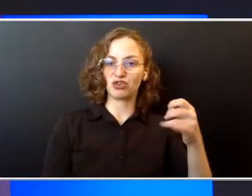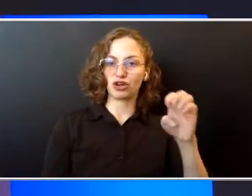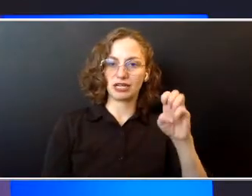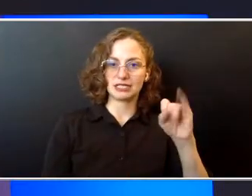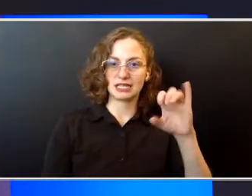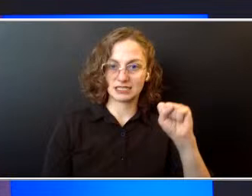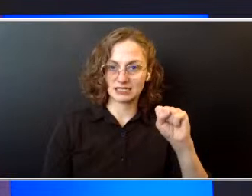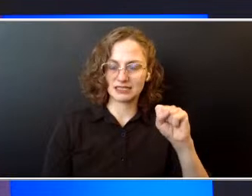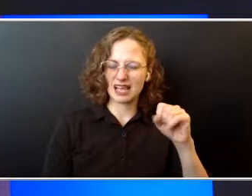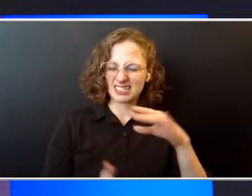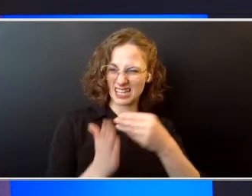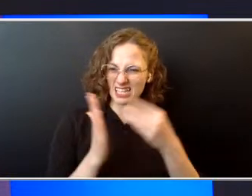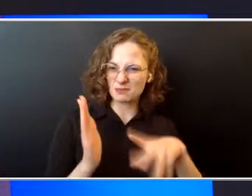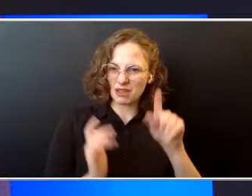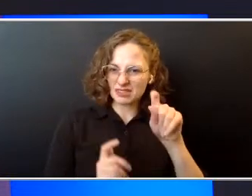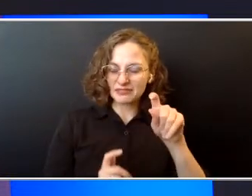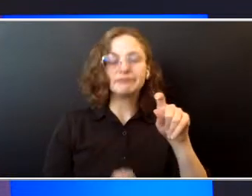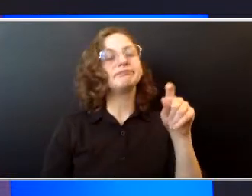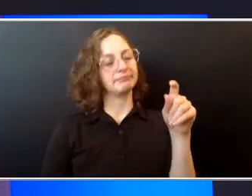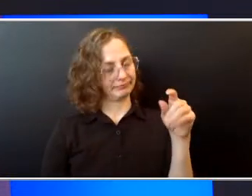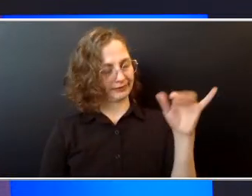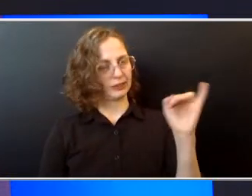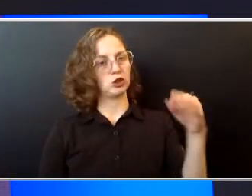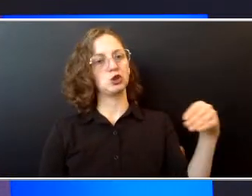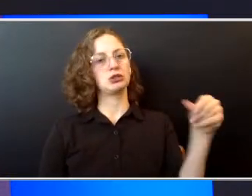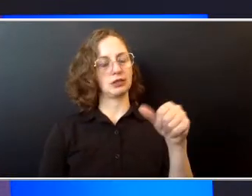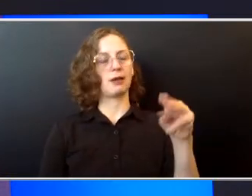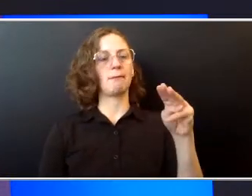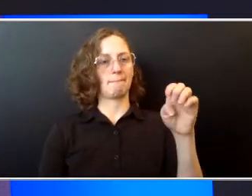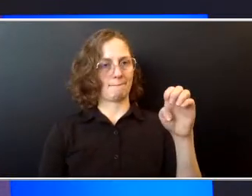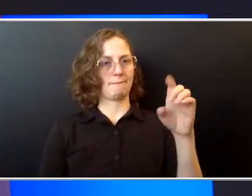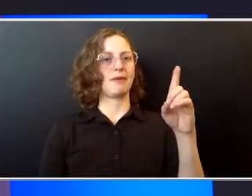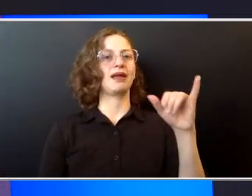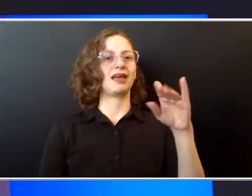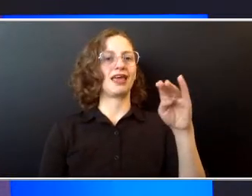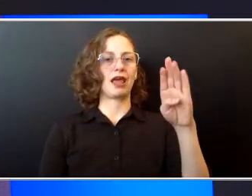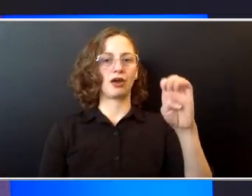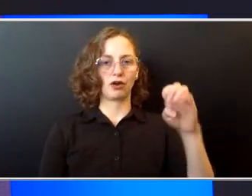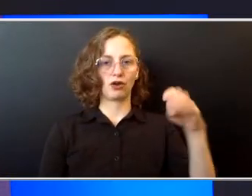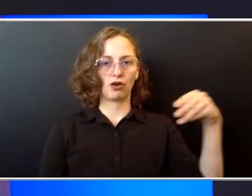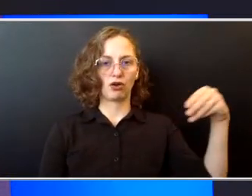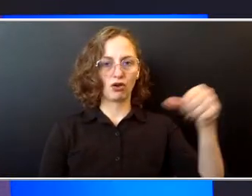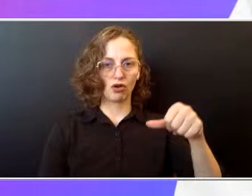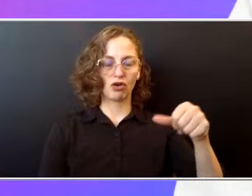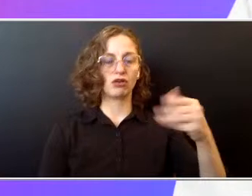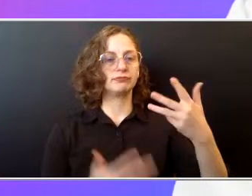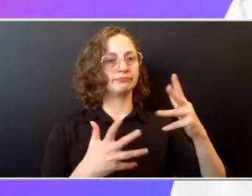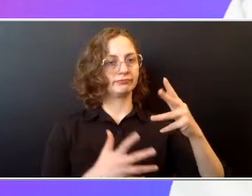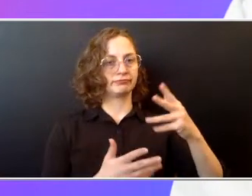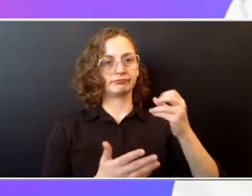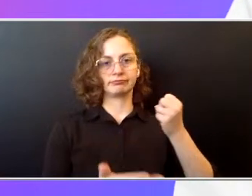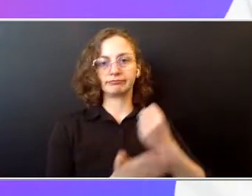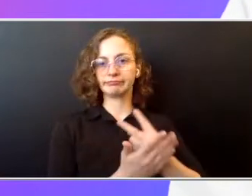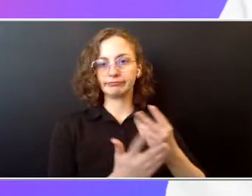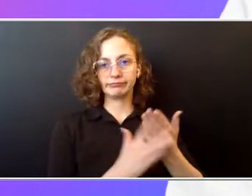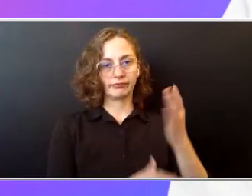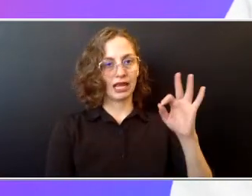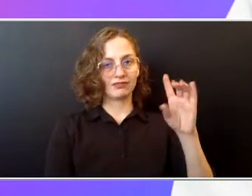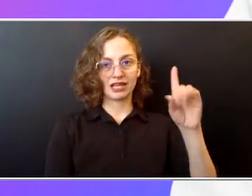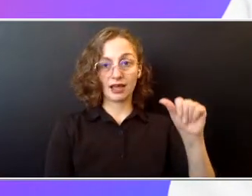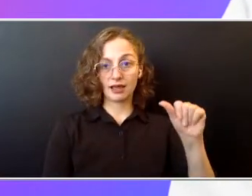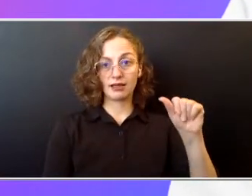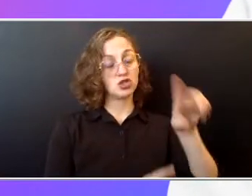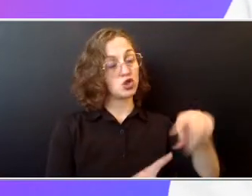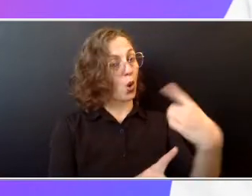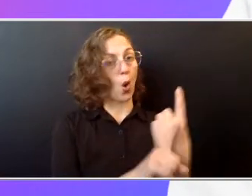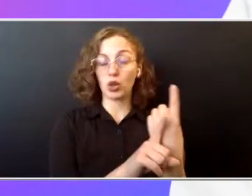by Medicare. It's FDA approved. Like I said, it's the only approved therapy presently for Lp(a),